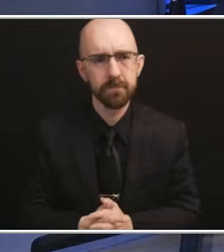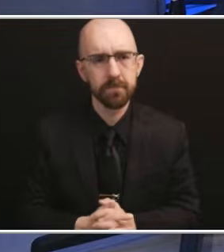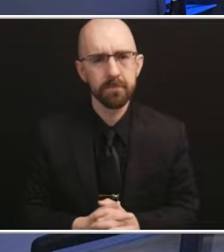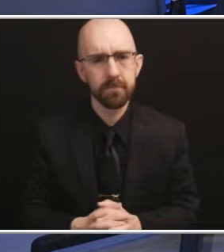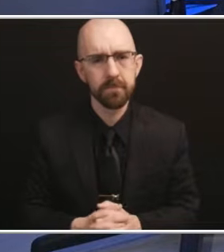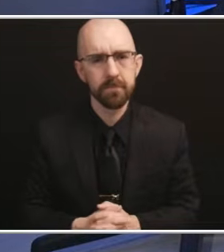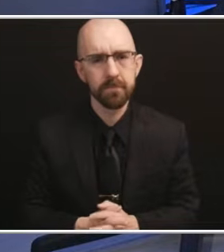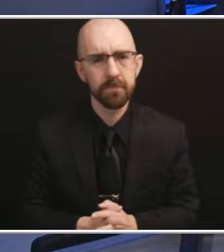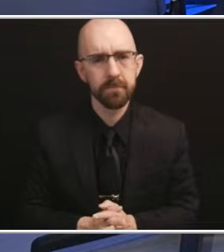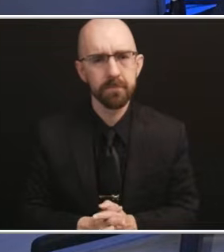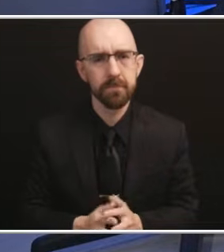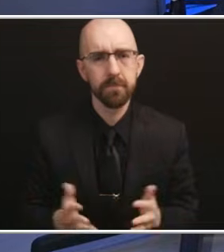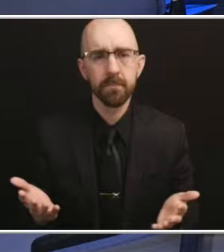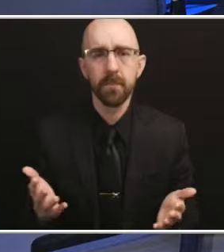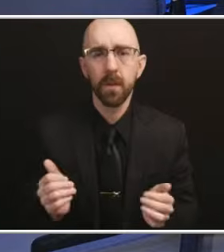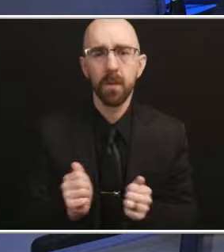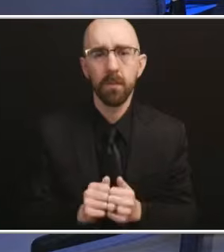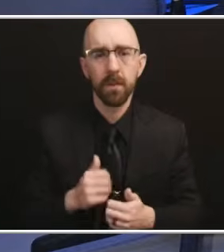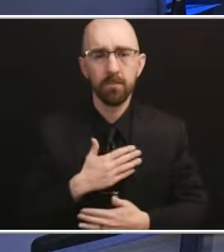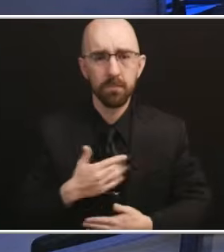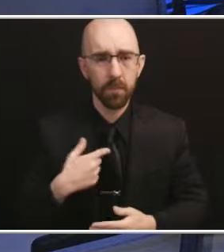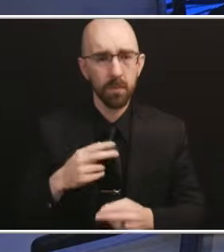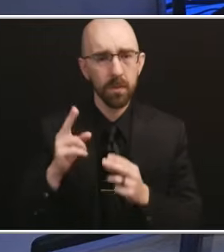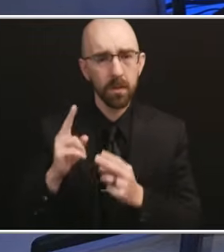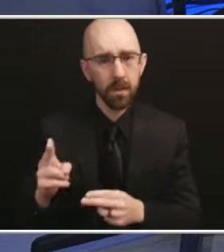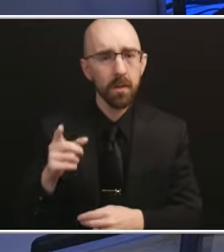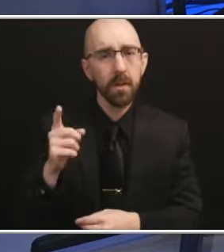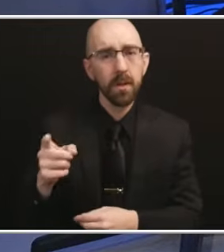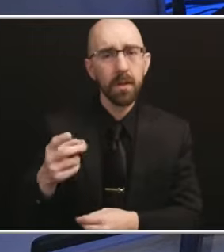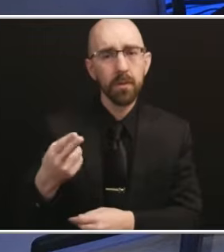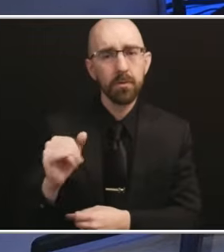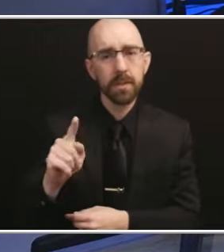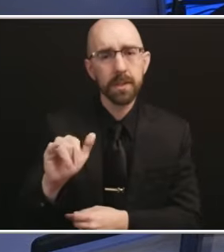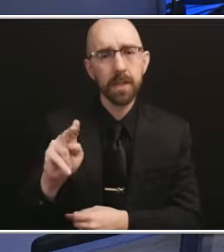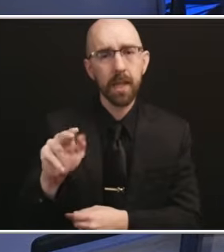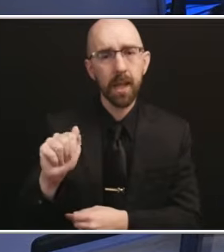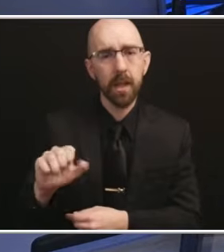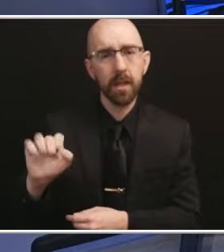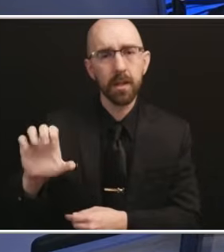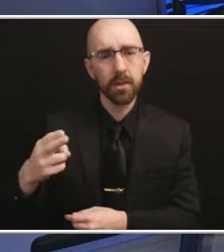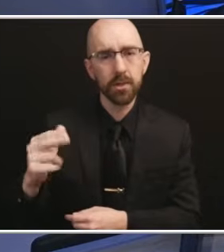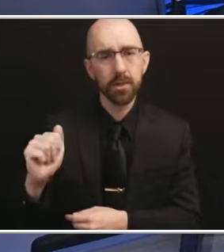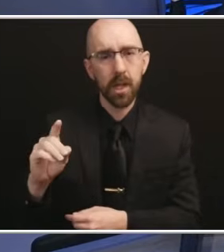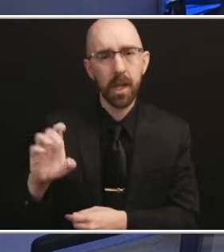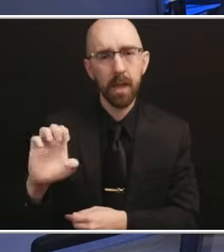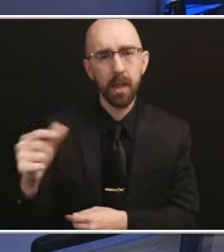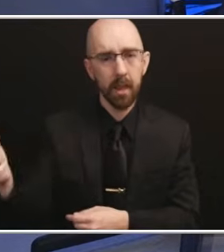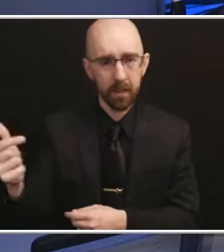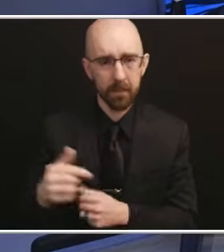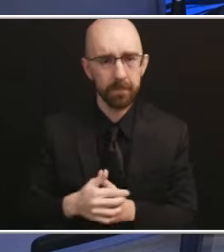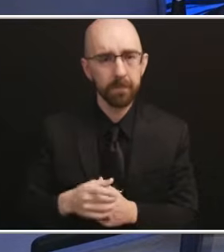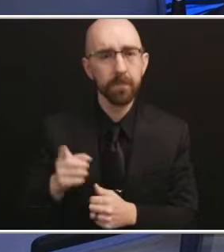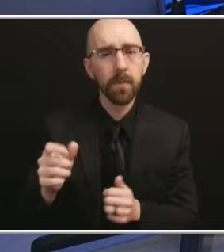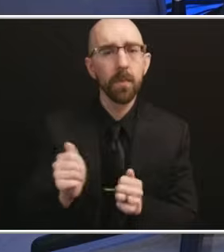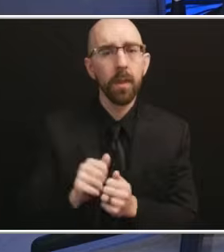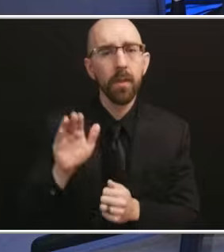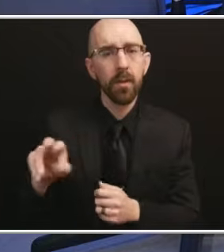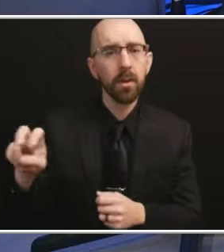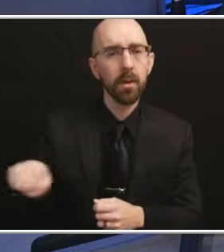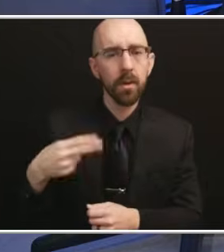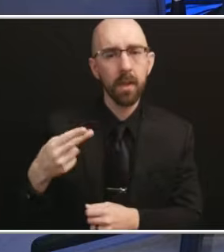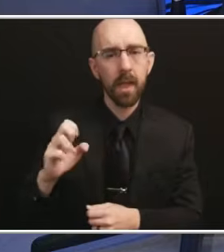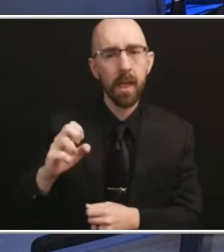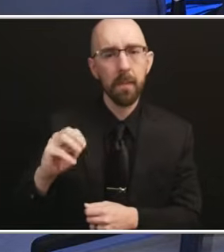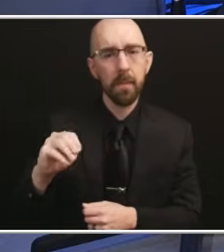It's with great pleasure we welcome the star of the show, Christina Schadeg. Thanks for being with us. Along with our transplant hepatologist or liver